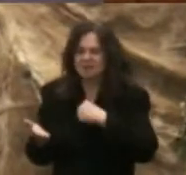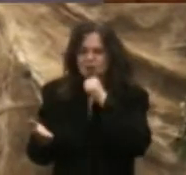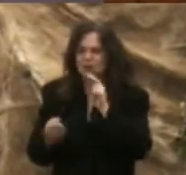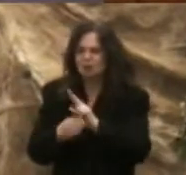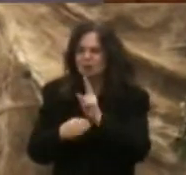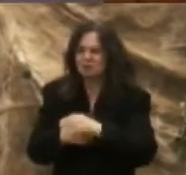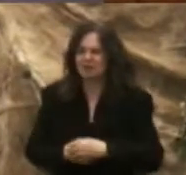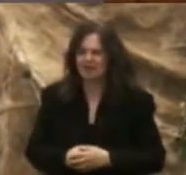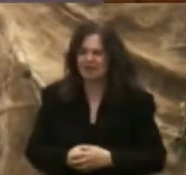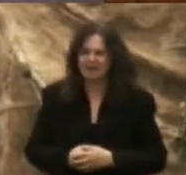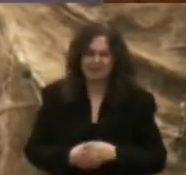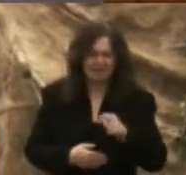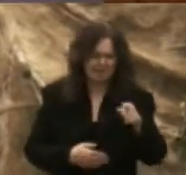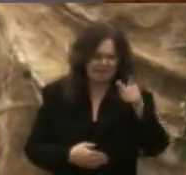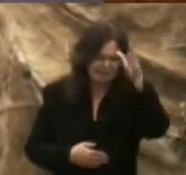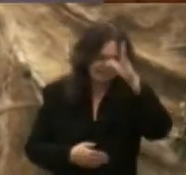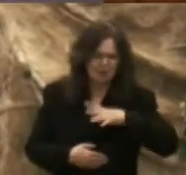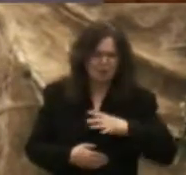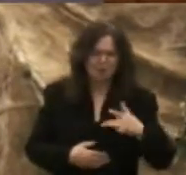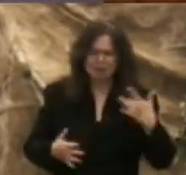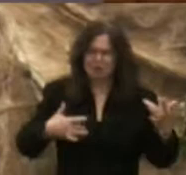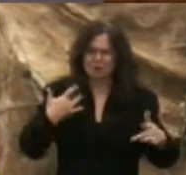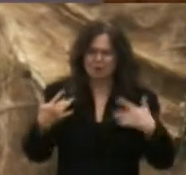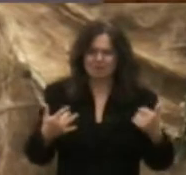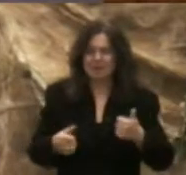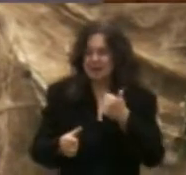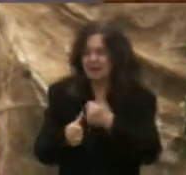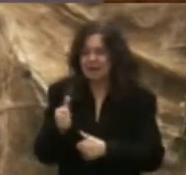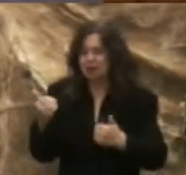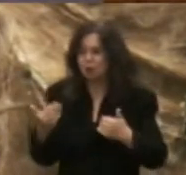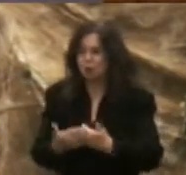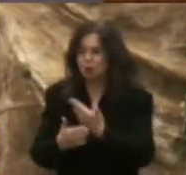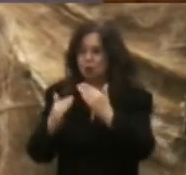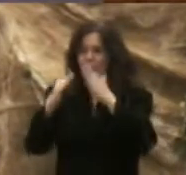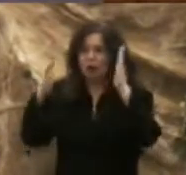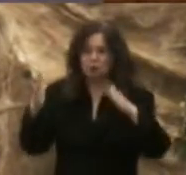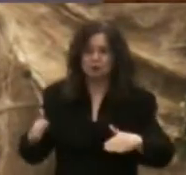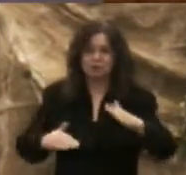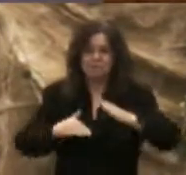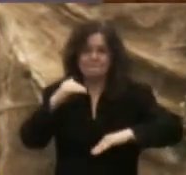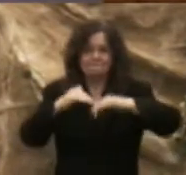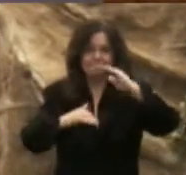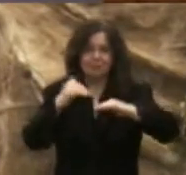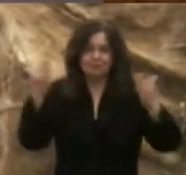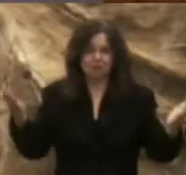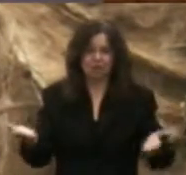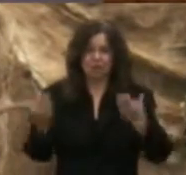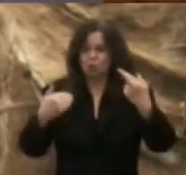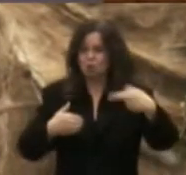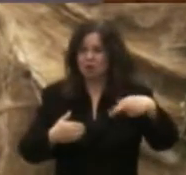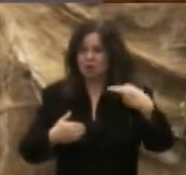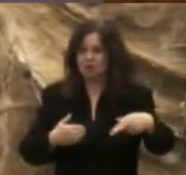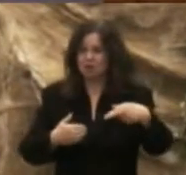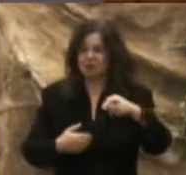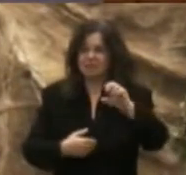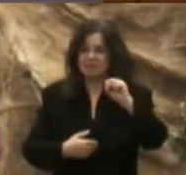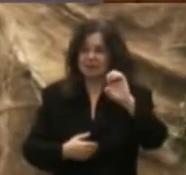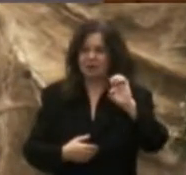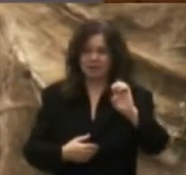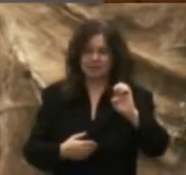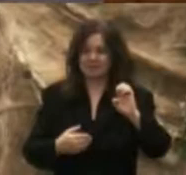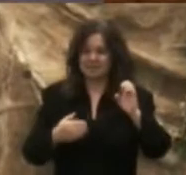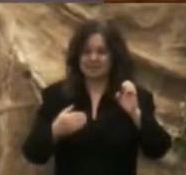the wood from any one new house built in southeastern Minnesota. The wasted wood